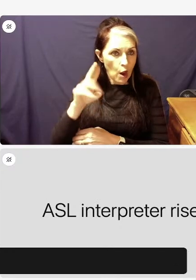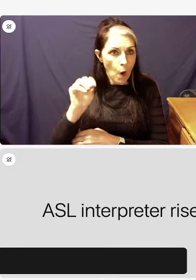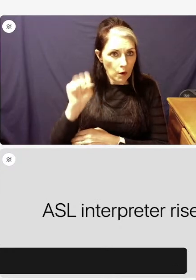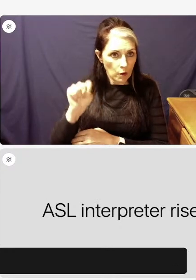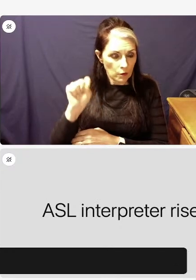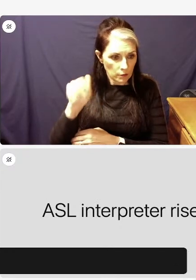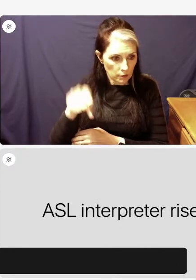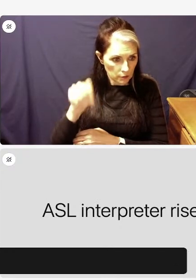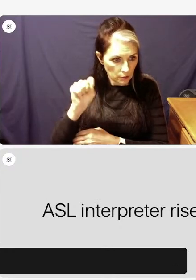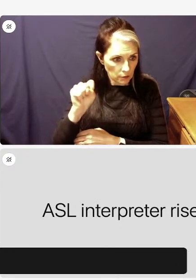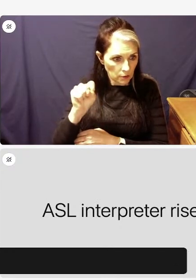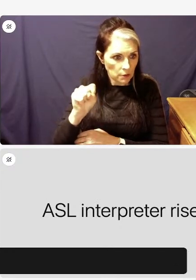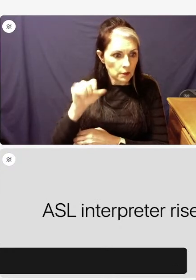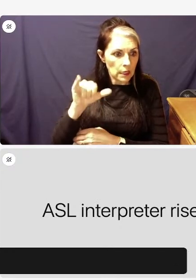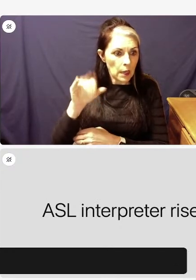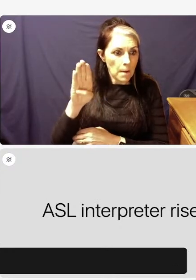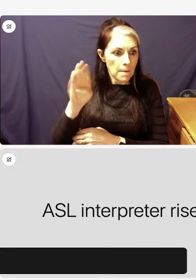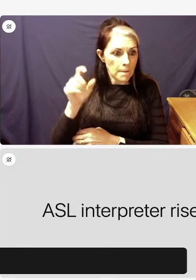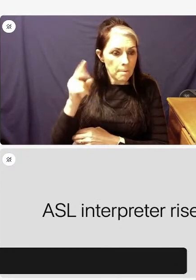mystery barra